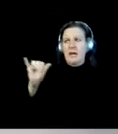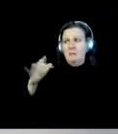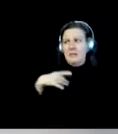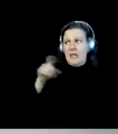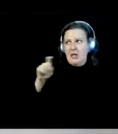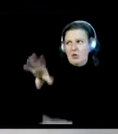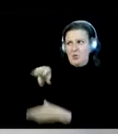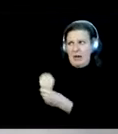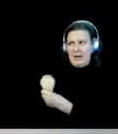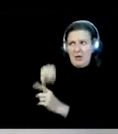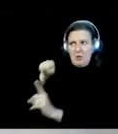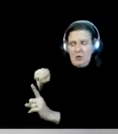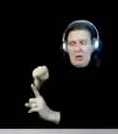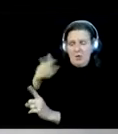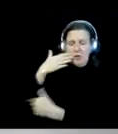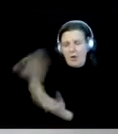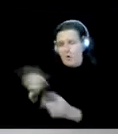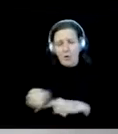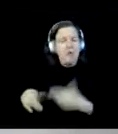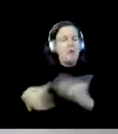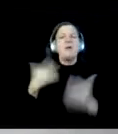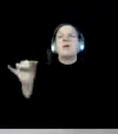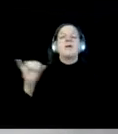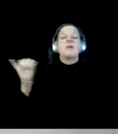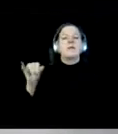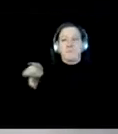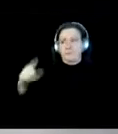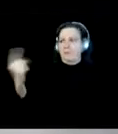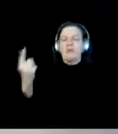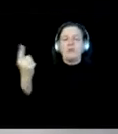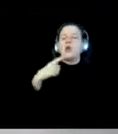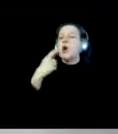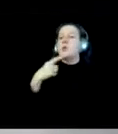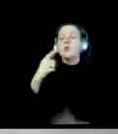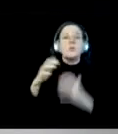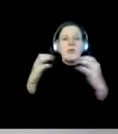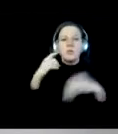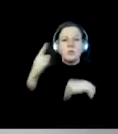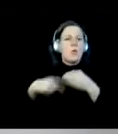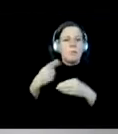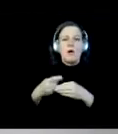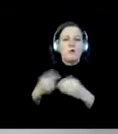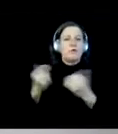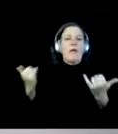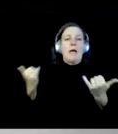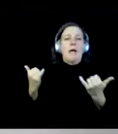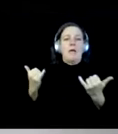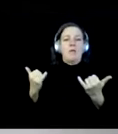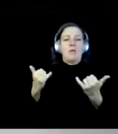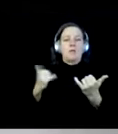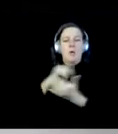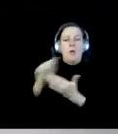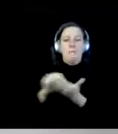feel like it like she also says so much about this current moment, and the kind of